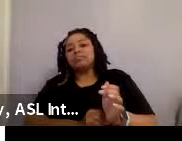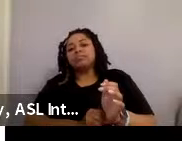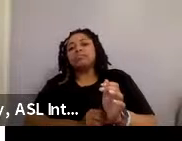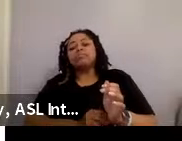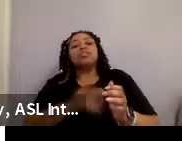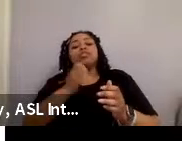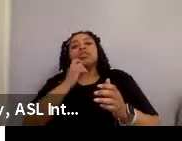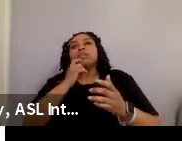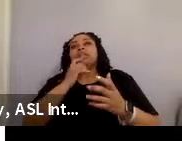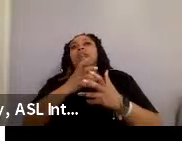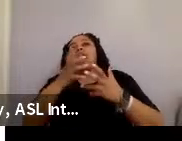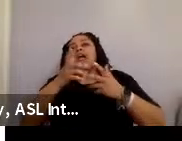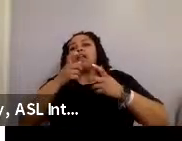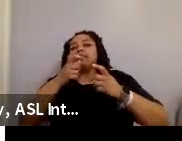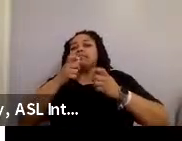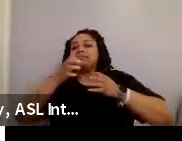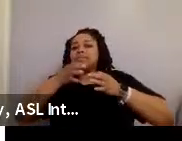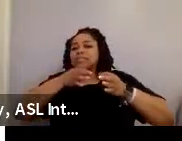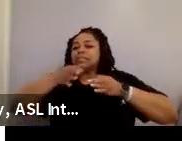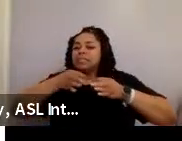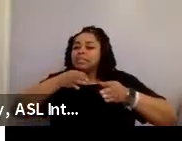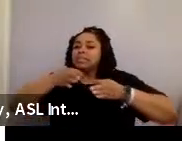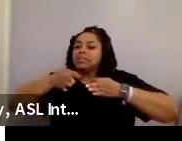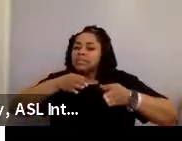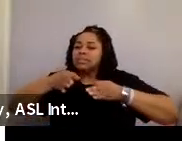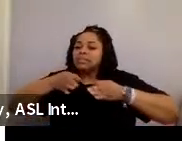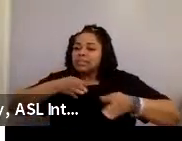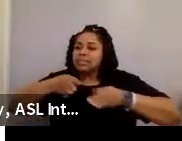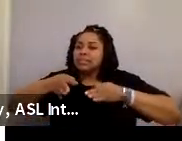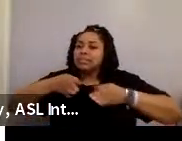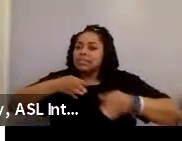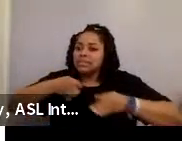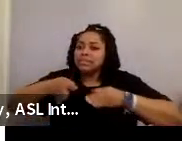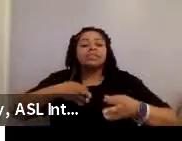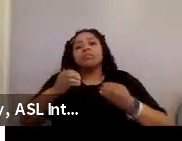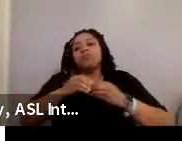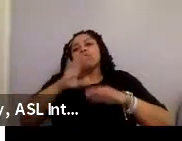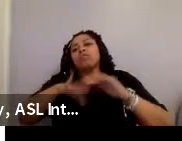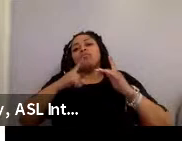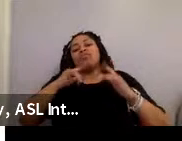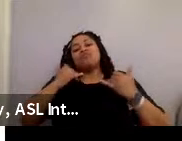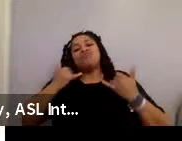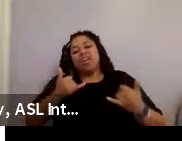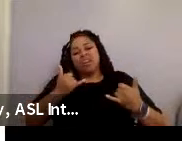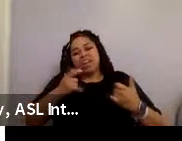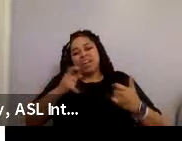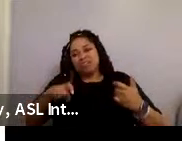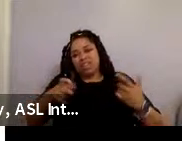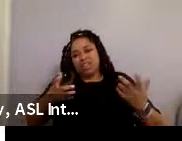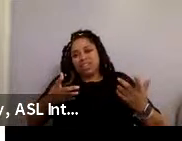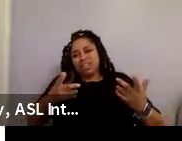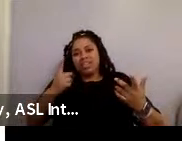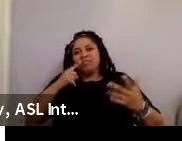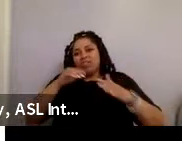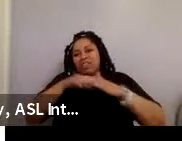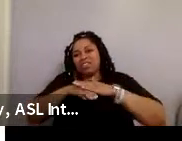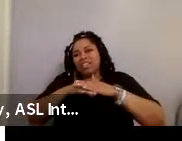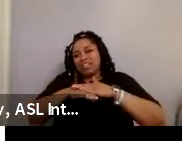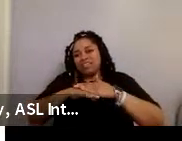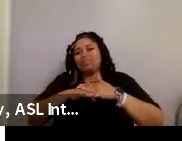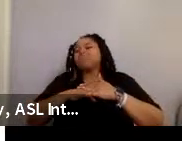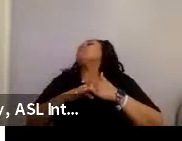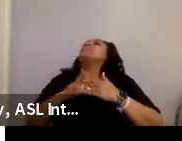rich descriptions that are much more than what is currently needed for accessibility